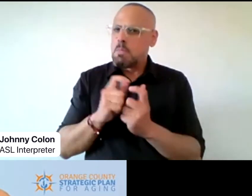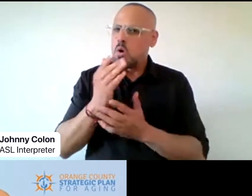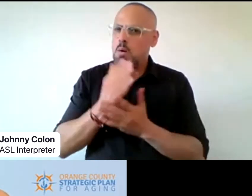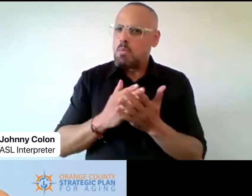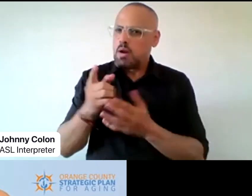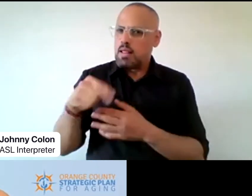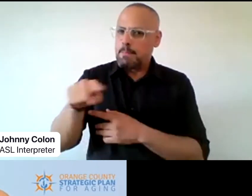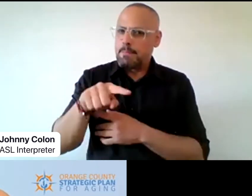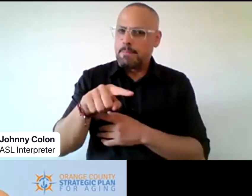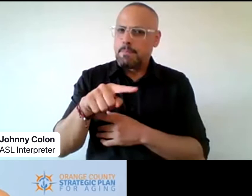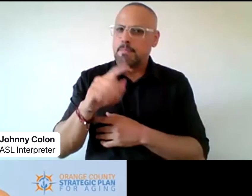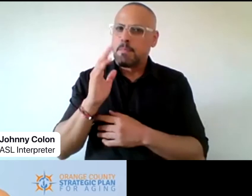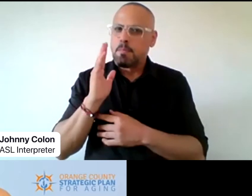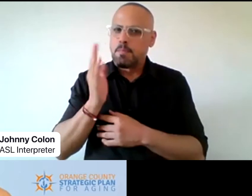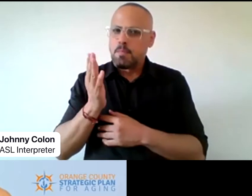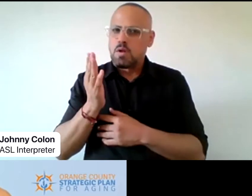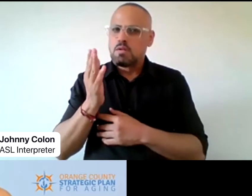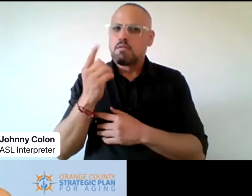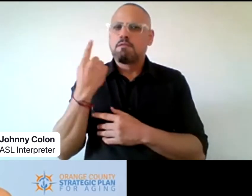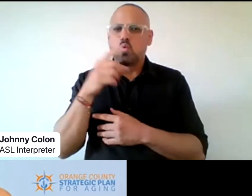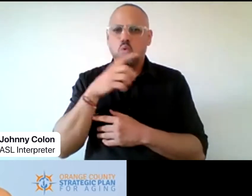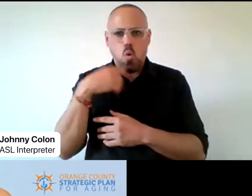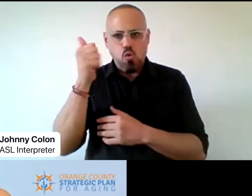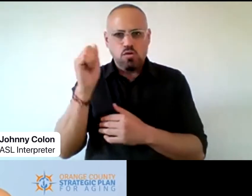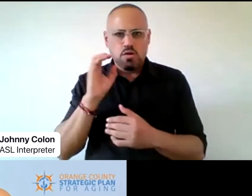them will be for older adults.